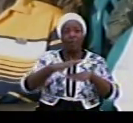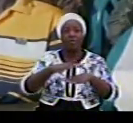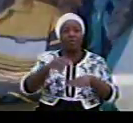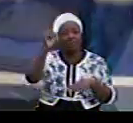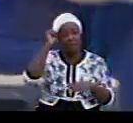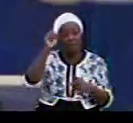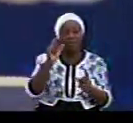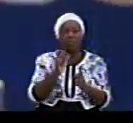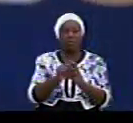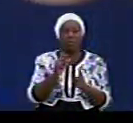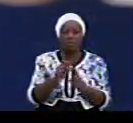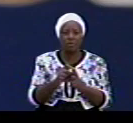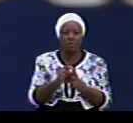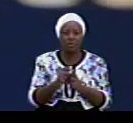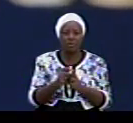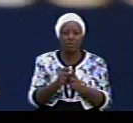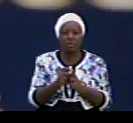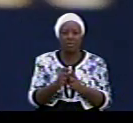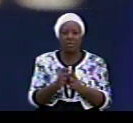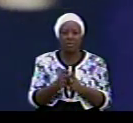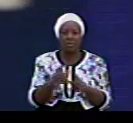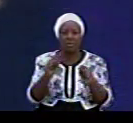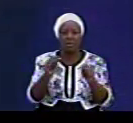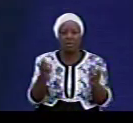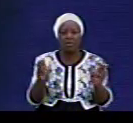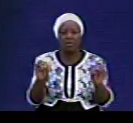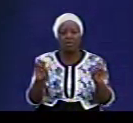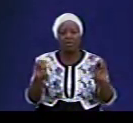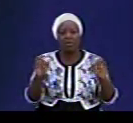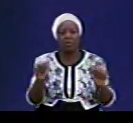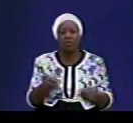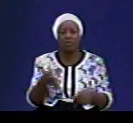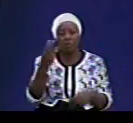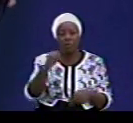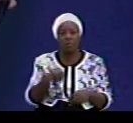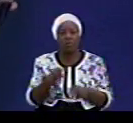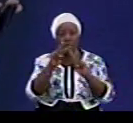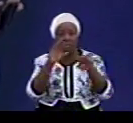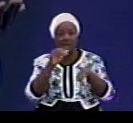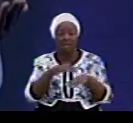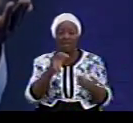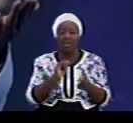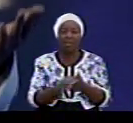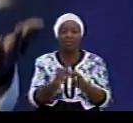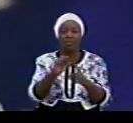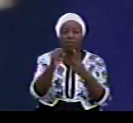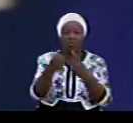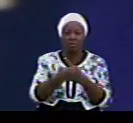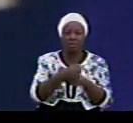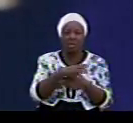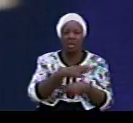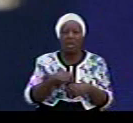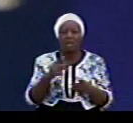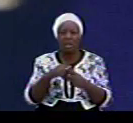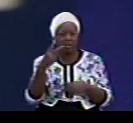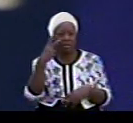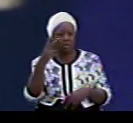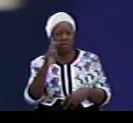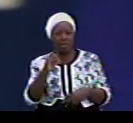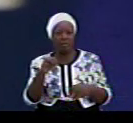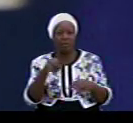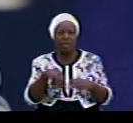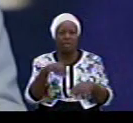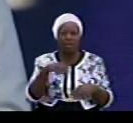Thomas was looking at the situation. I saw him. He died on the